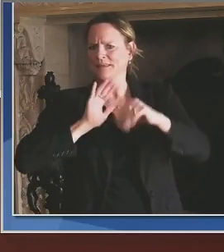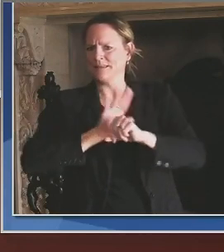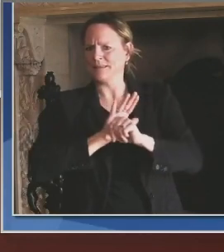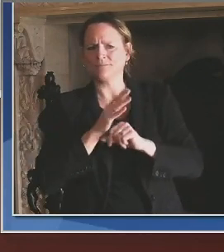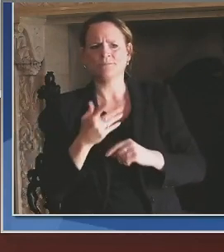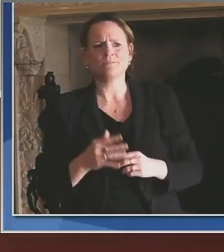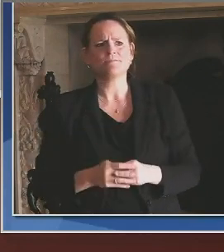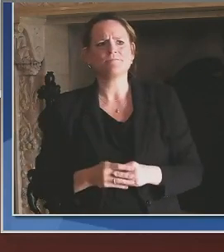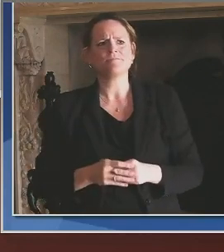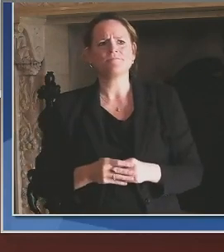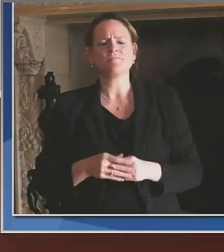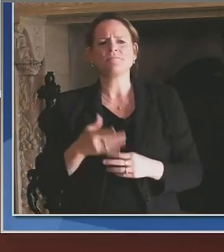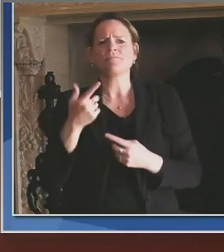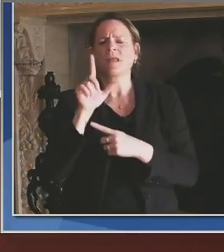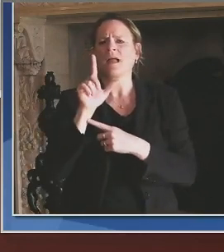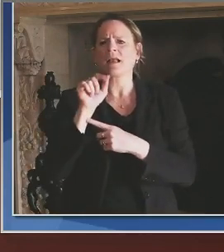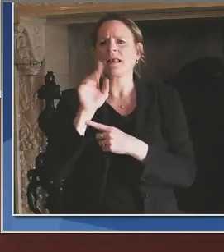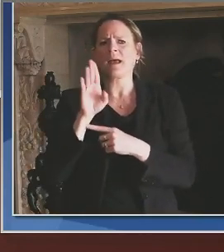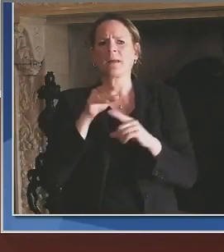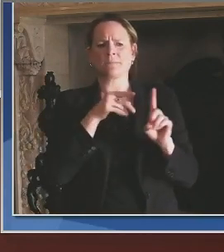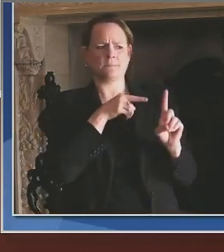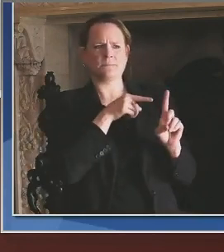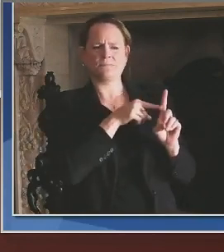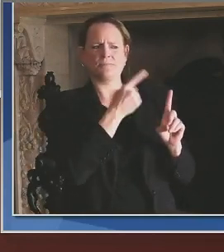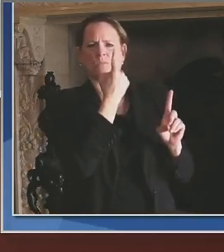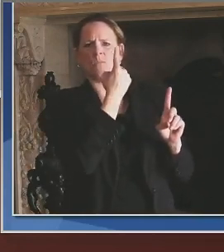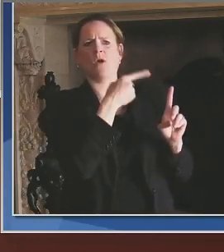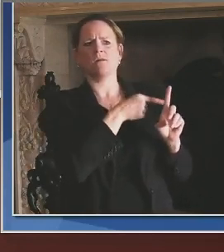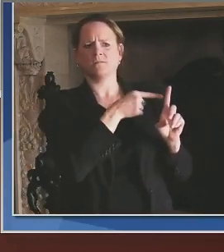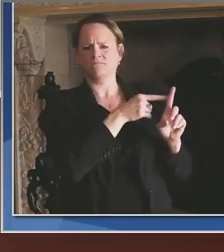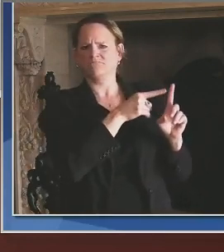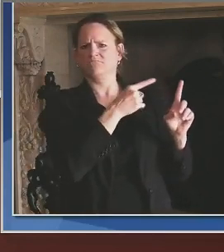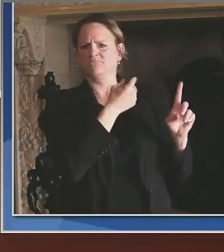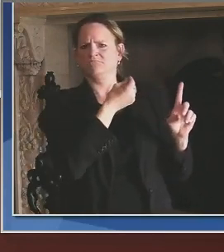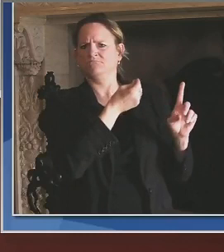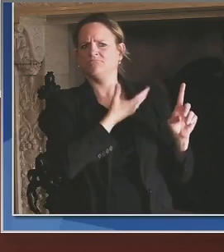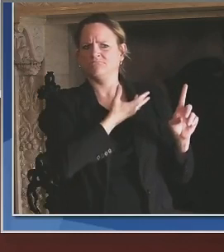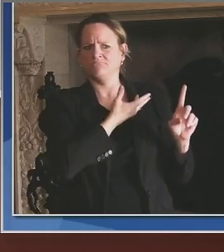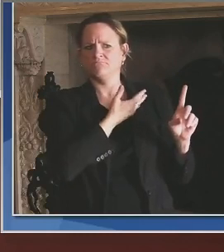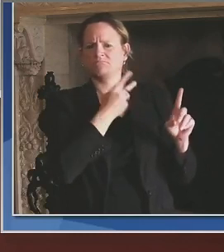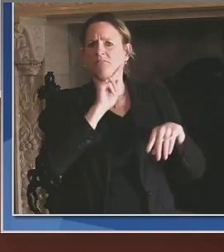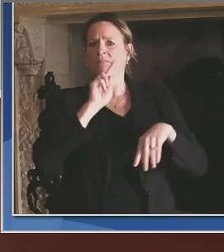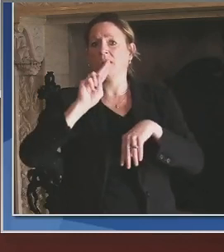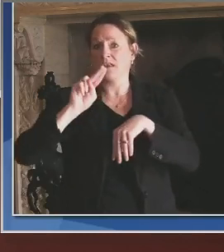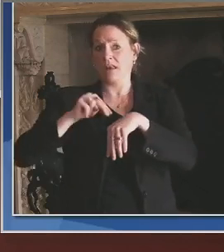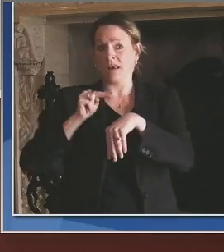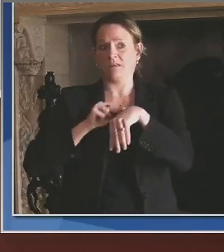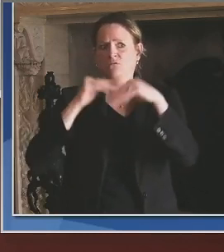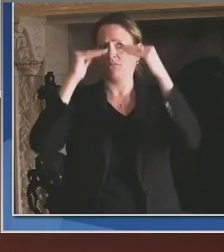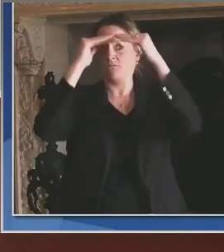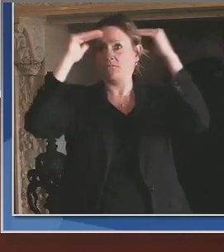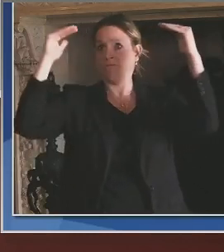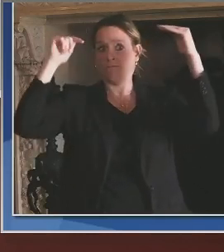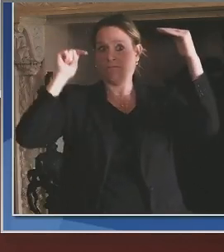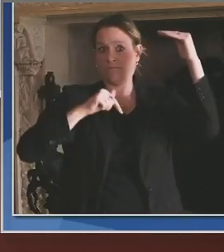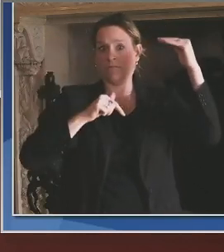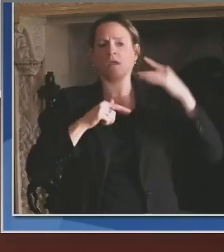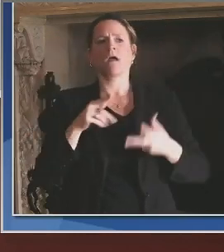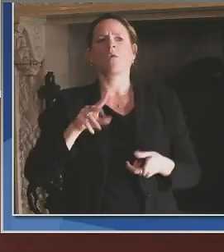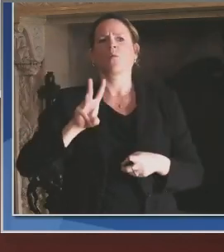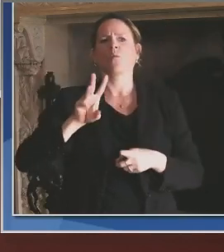testing nationally, but also locally here in Wisconsin, that they were seeing the demand so high that their turnaround time for